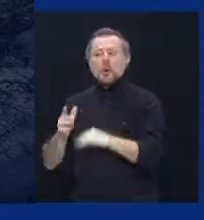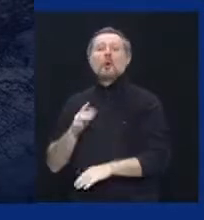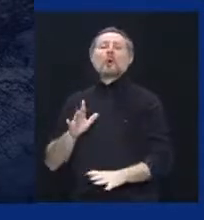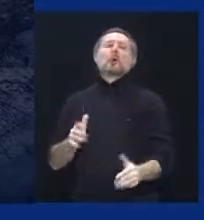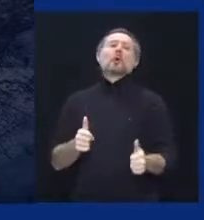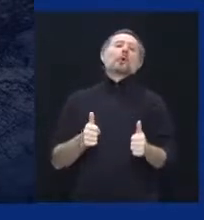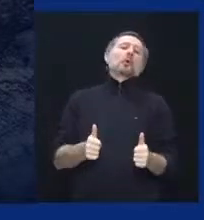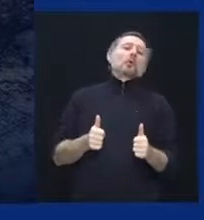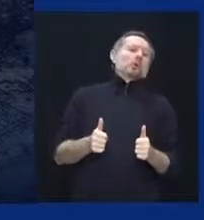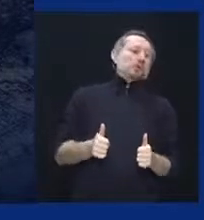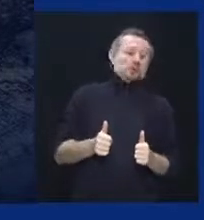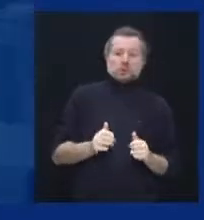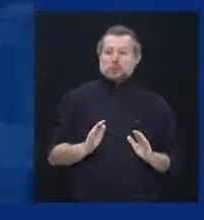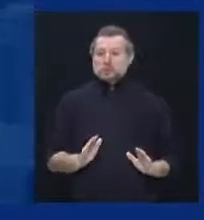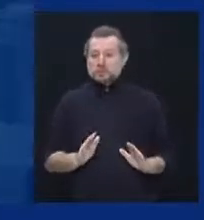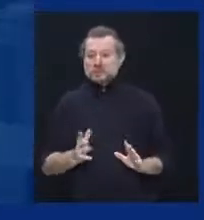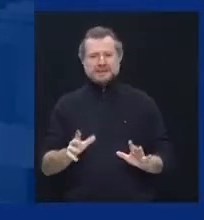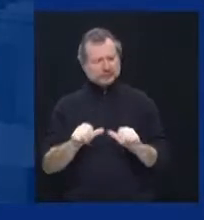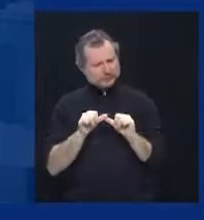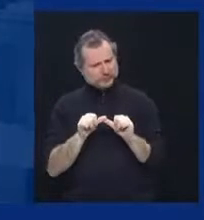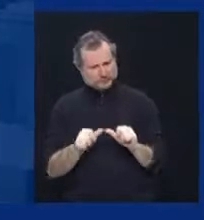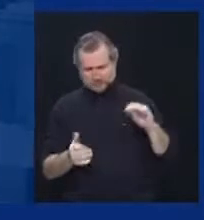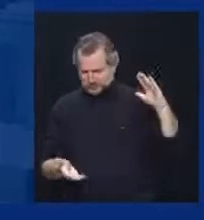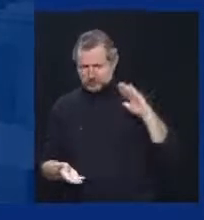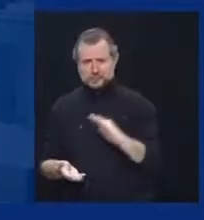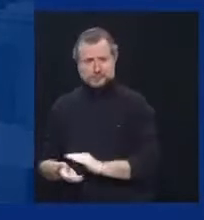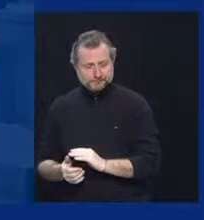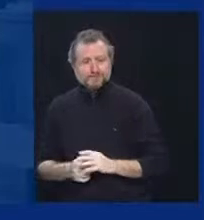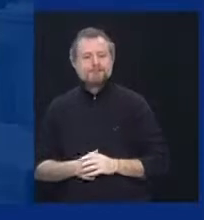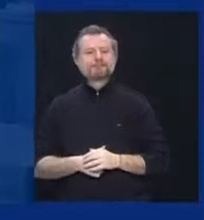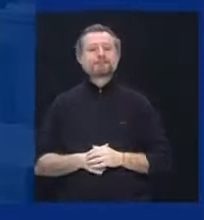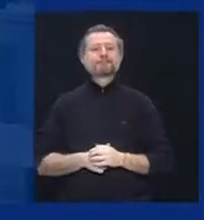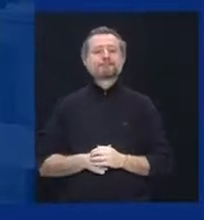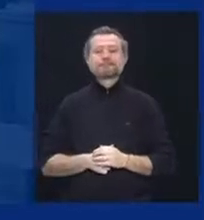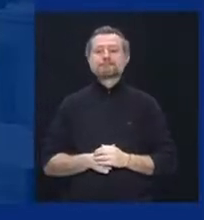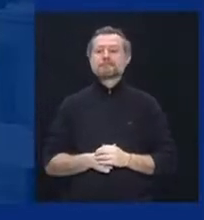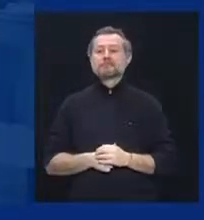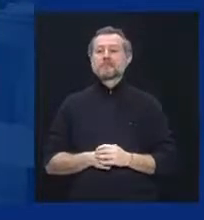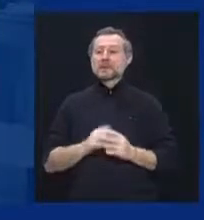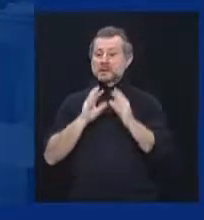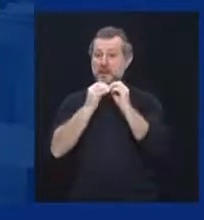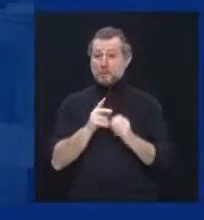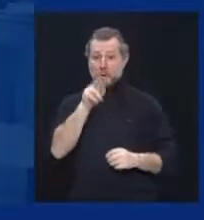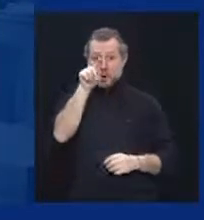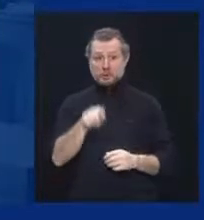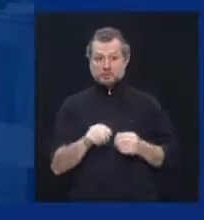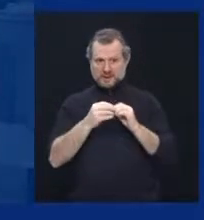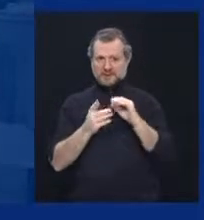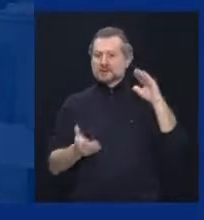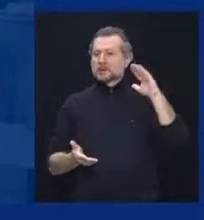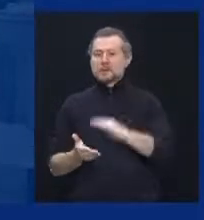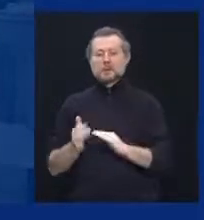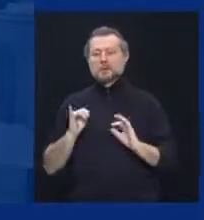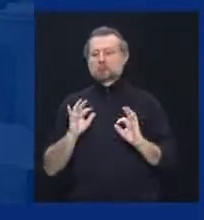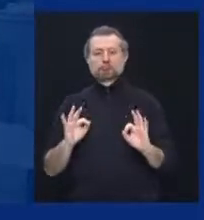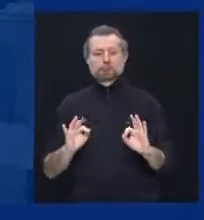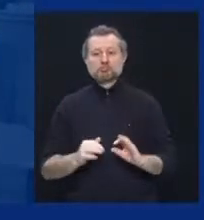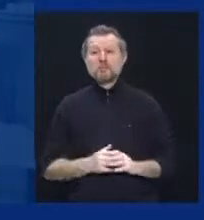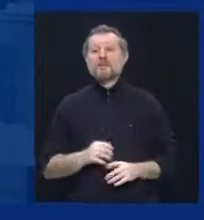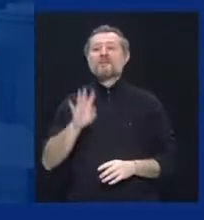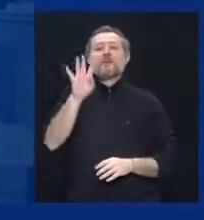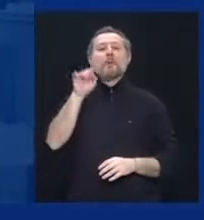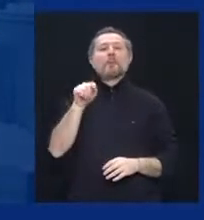Post-holiday surge reduction continues. The reduction continues. Numbers are down. Positivity